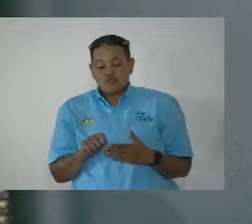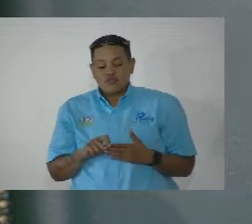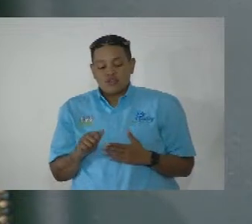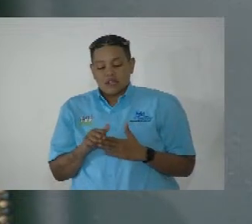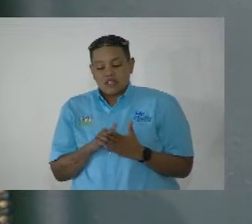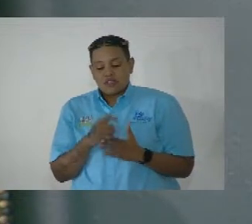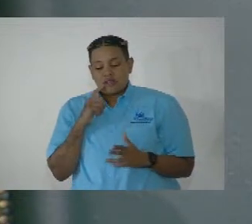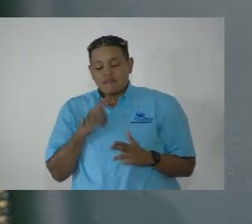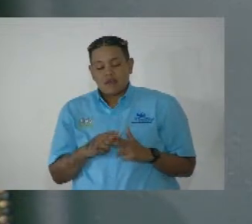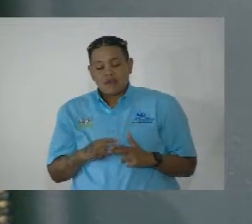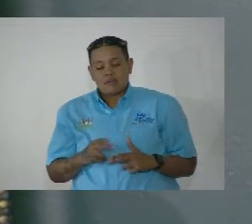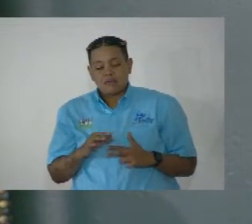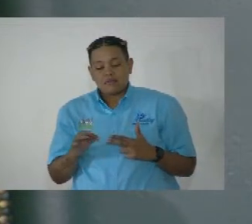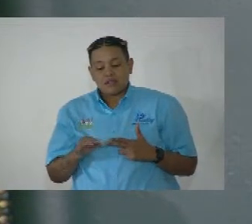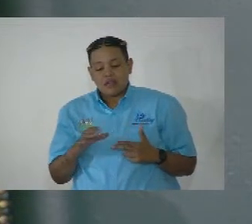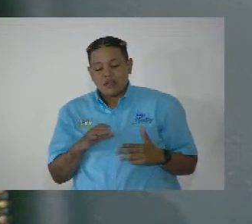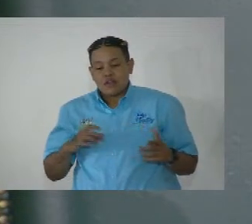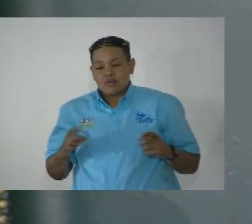for the naming of the joint select.